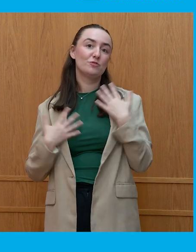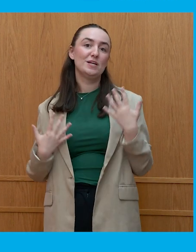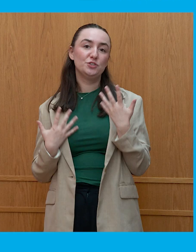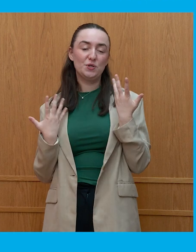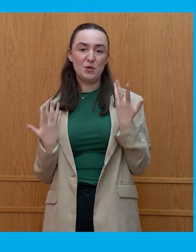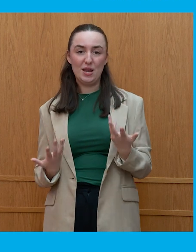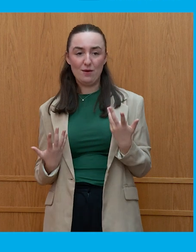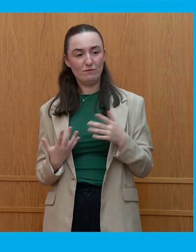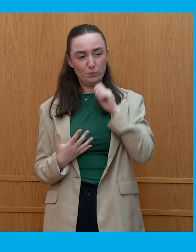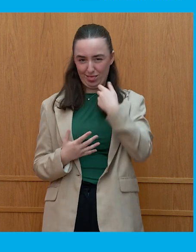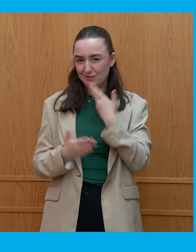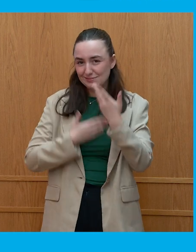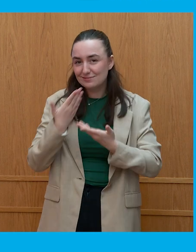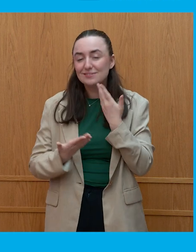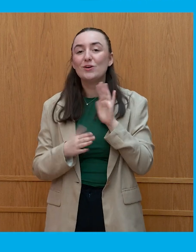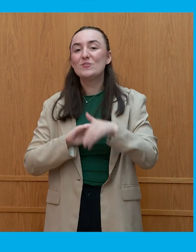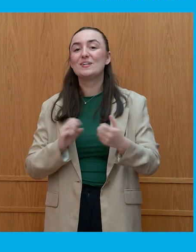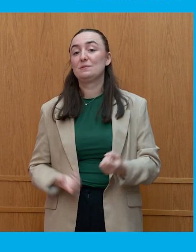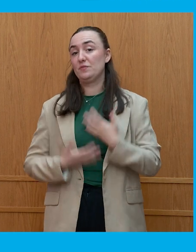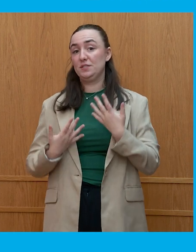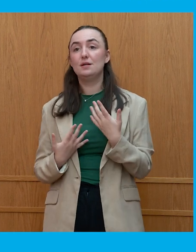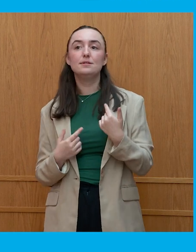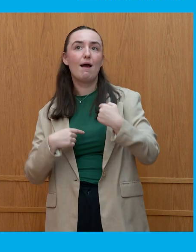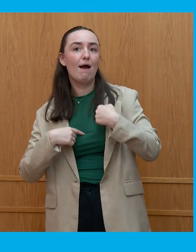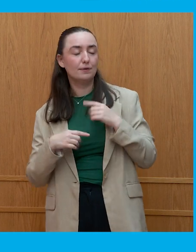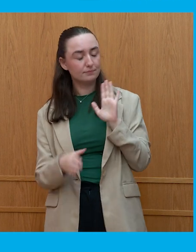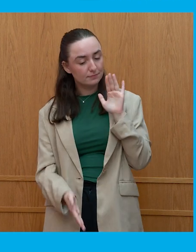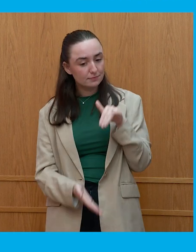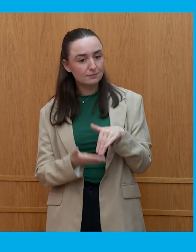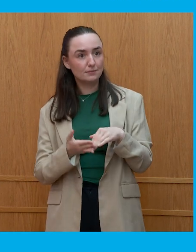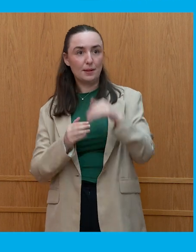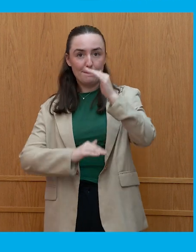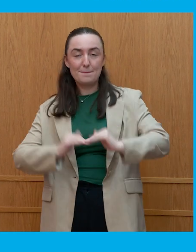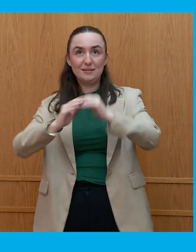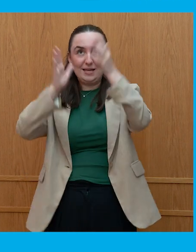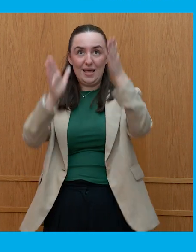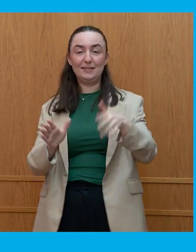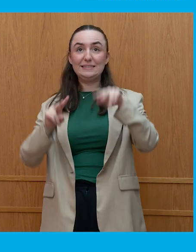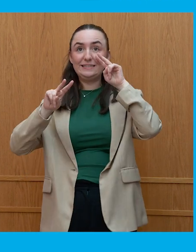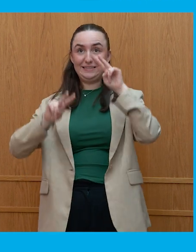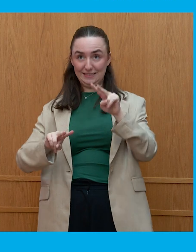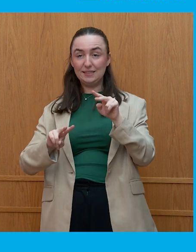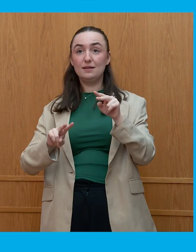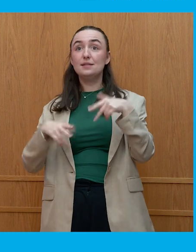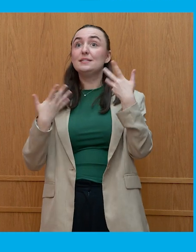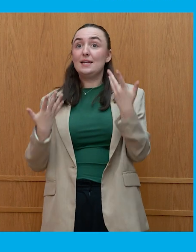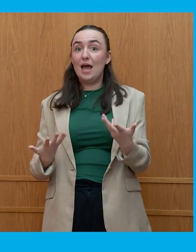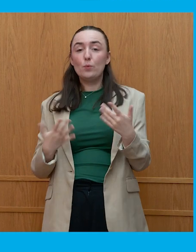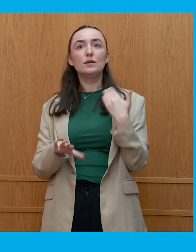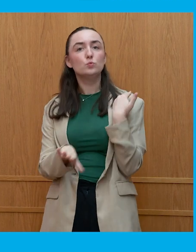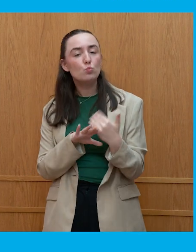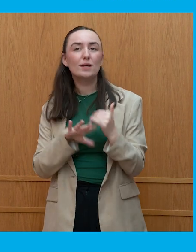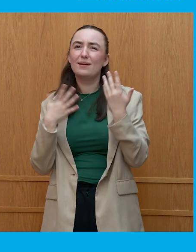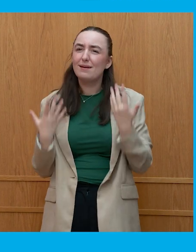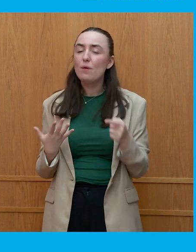with the inspiration, is the fact that I see the building present and working. Yeah. This is incredible, no? This is